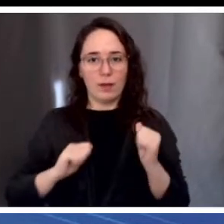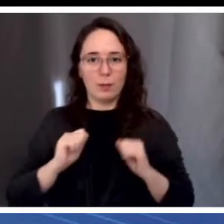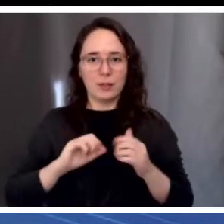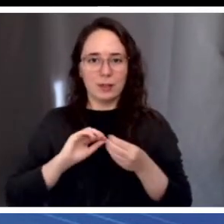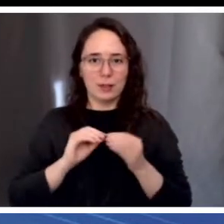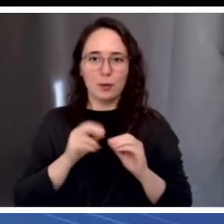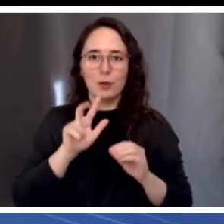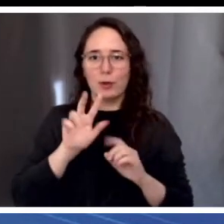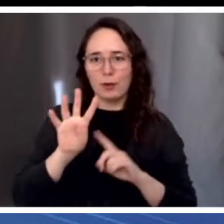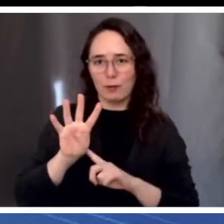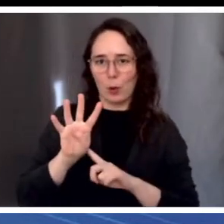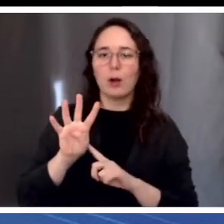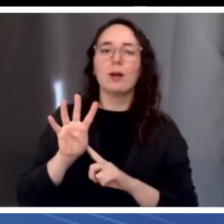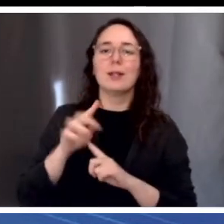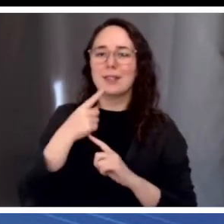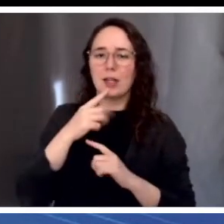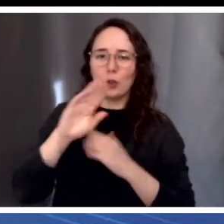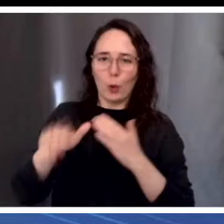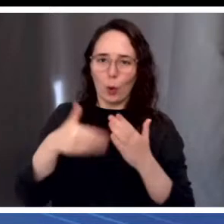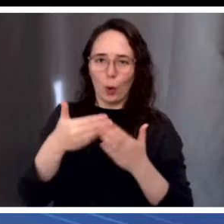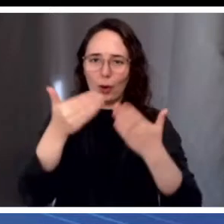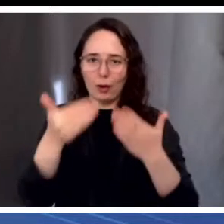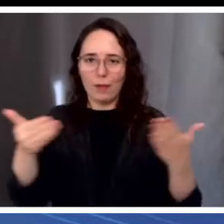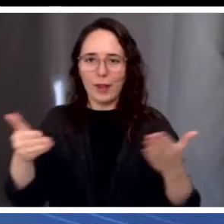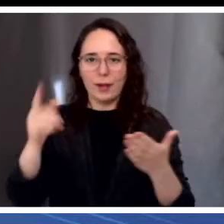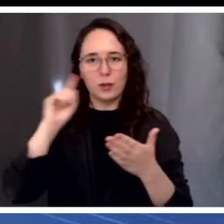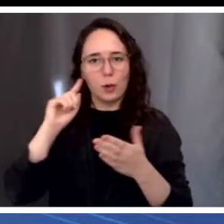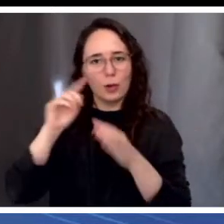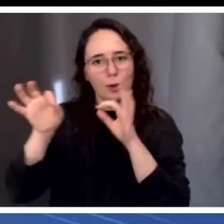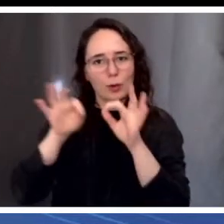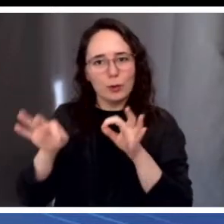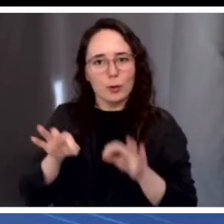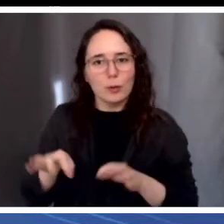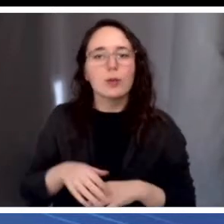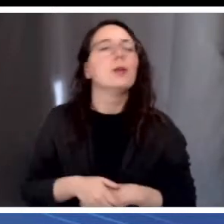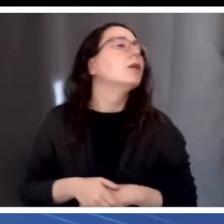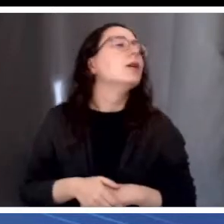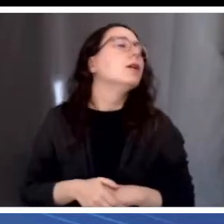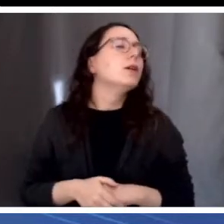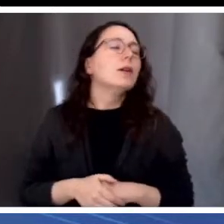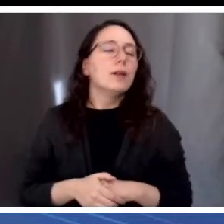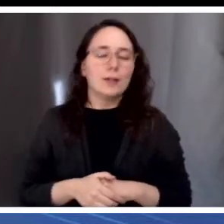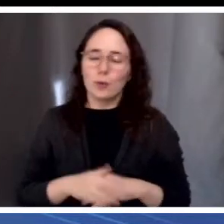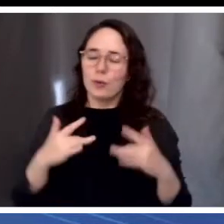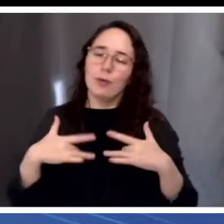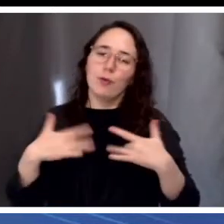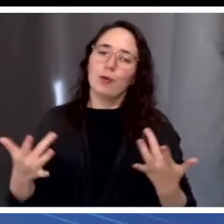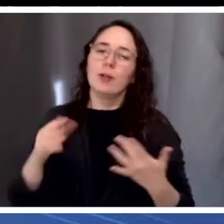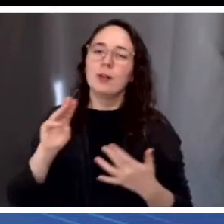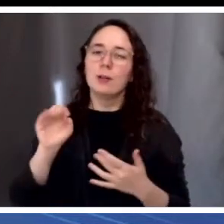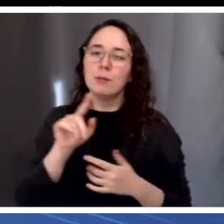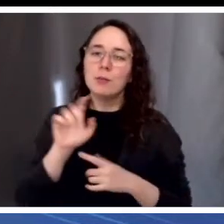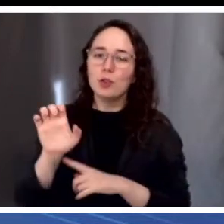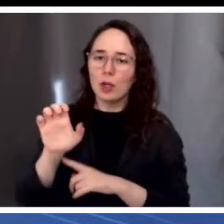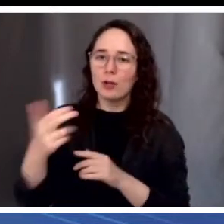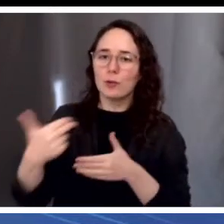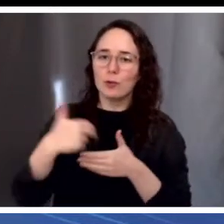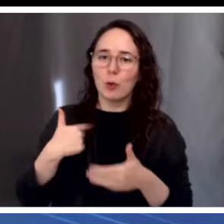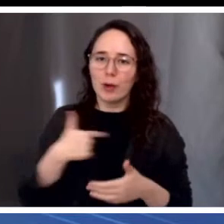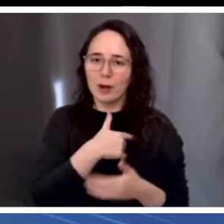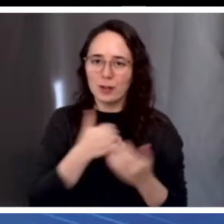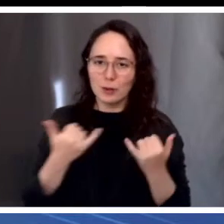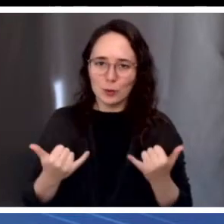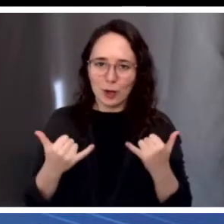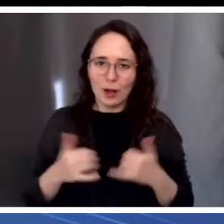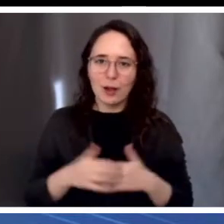description. So Michelle, so thrilled to have you joining us today. And you know, I think, I think the best